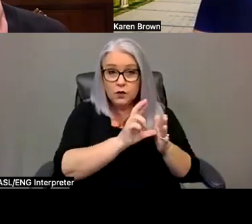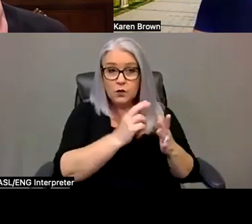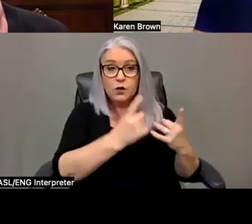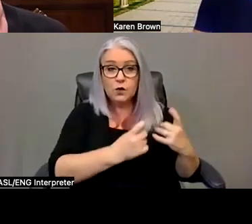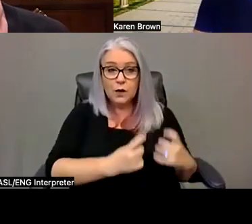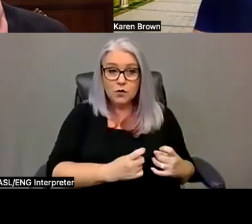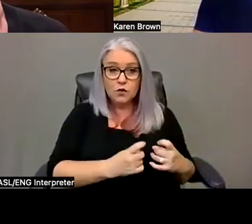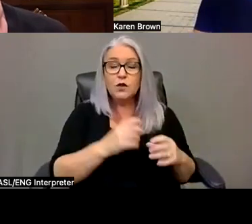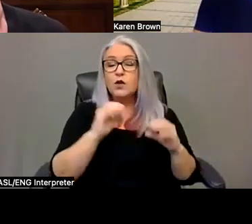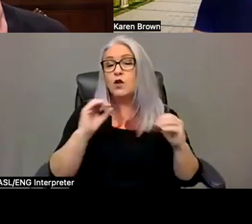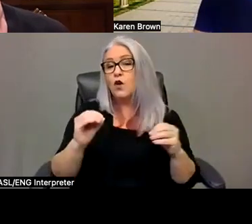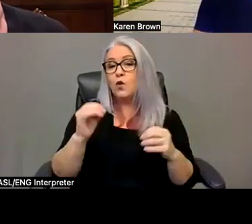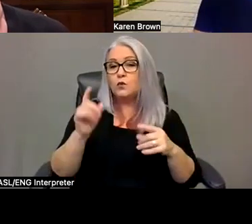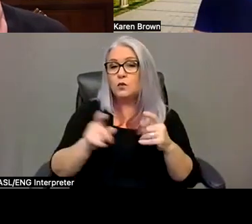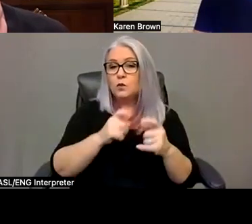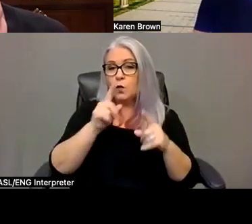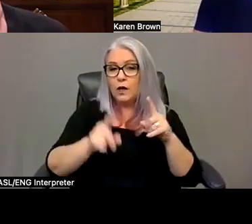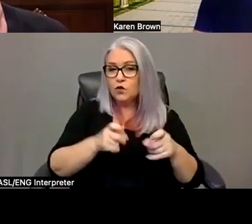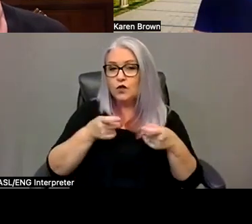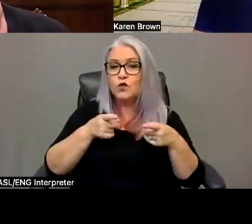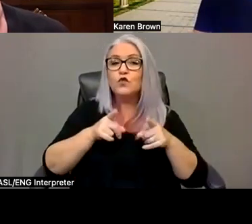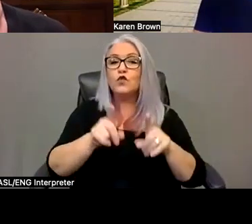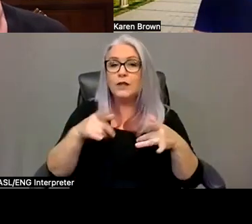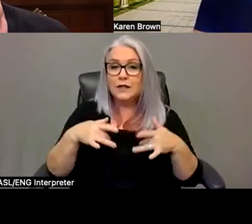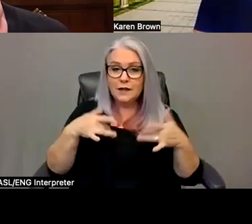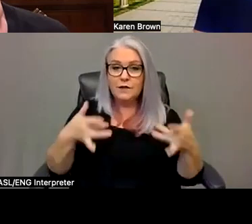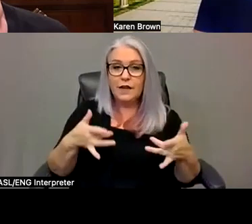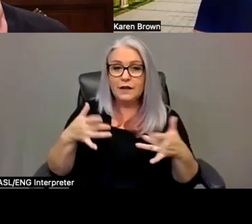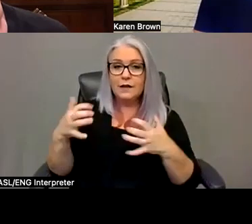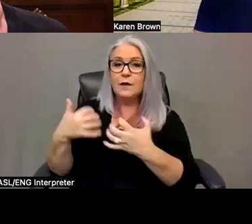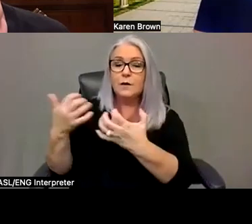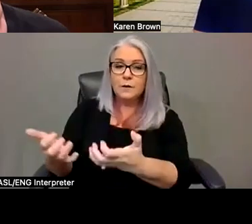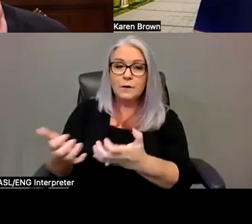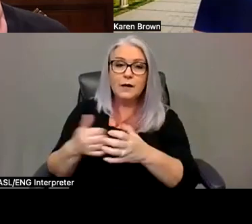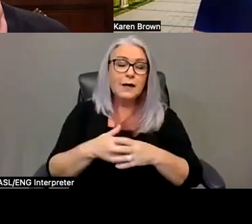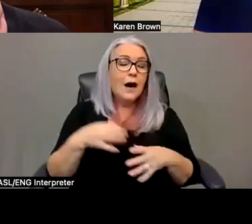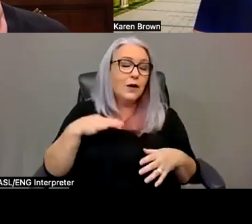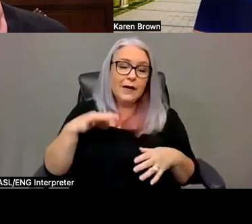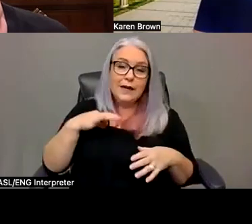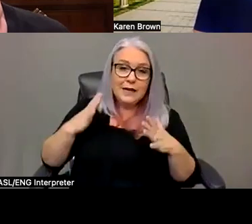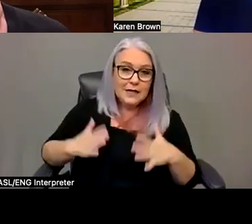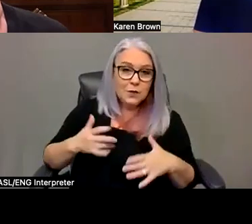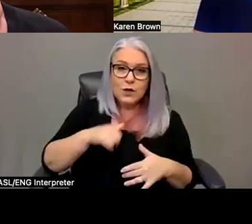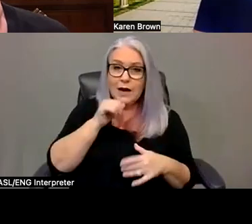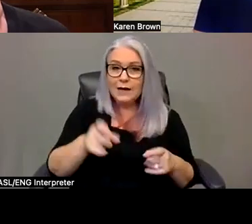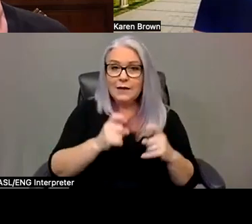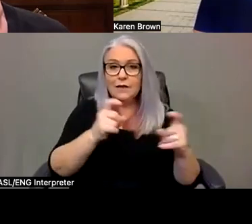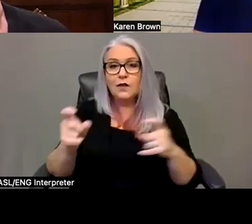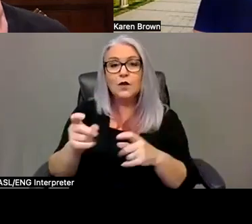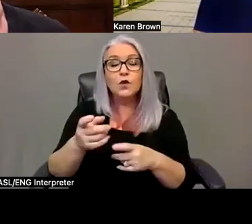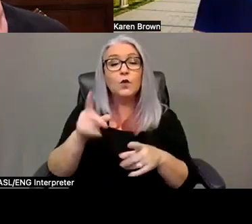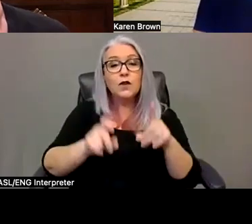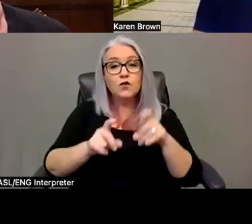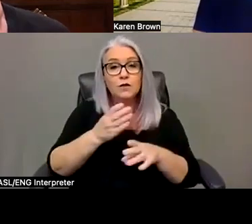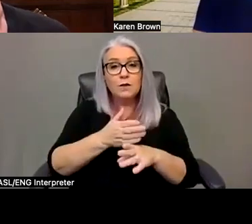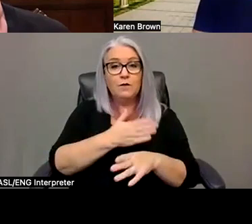questions will be taken from the audience. And candidates were not provided with any of the questions in advance. Each question